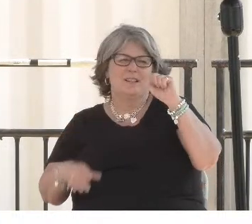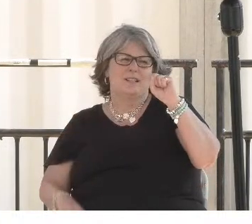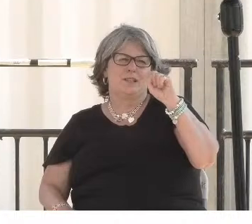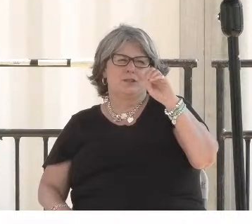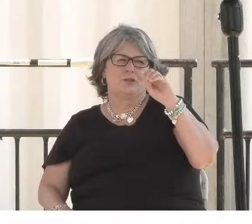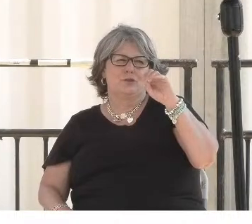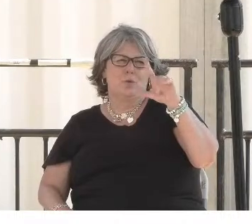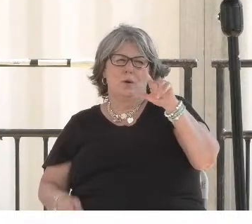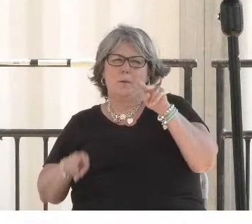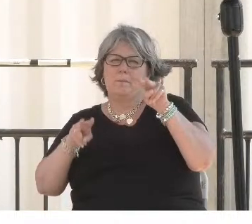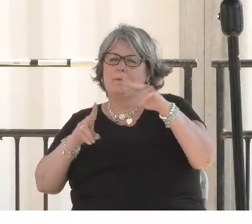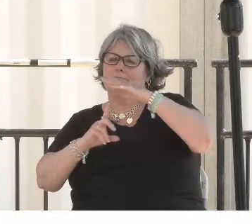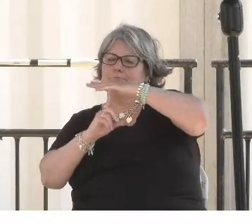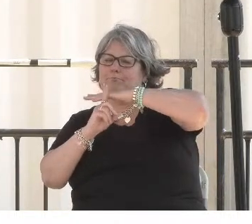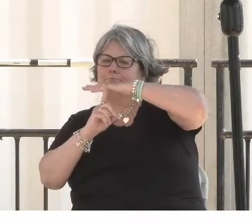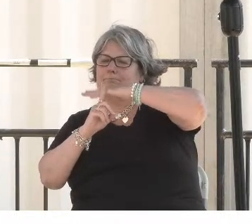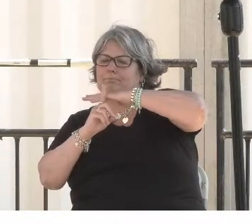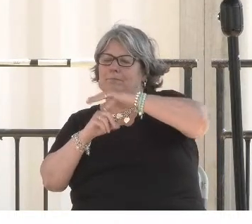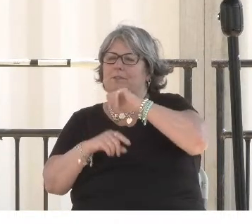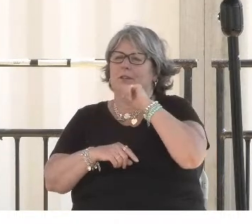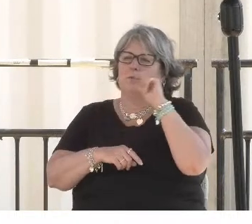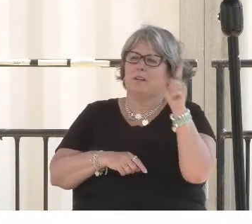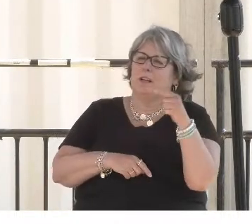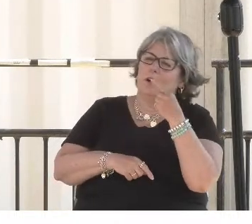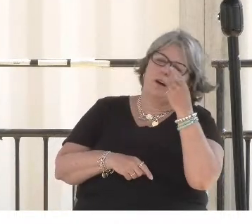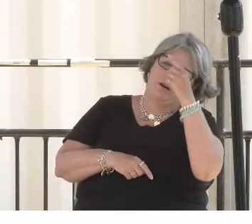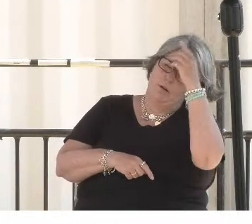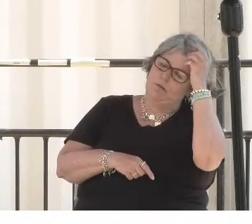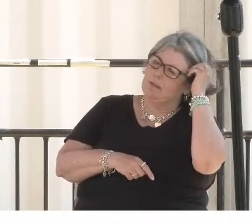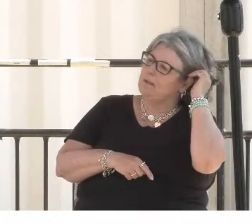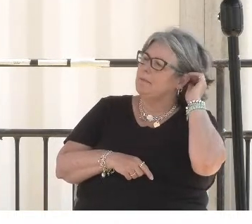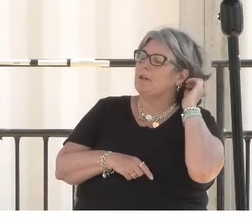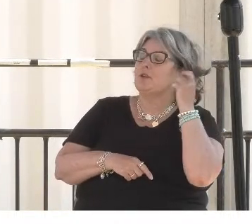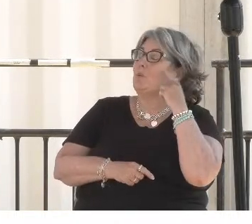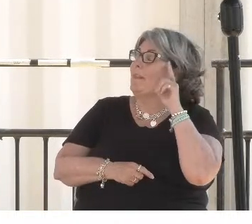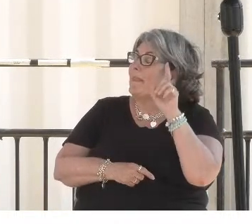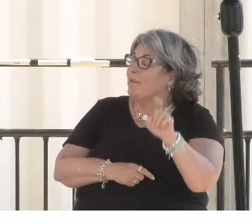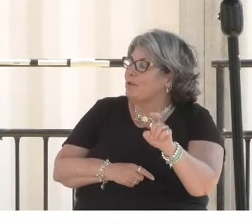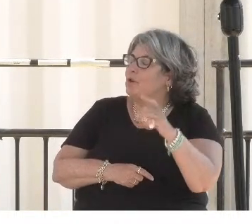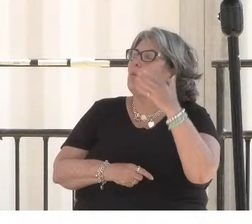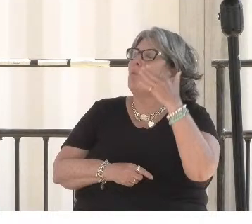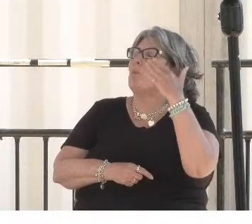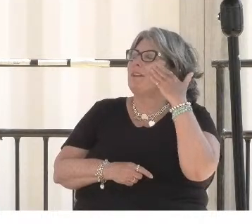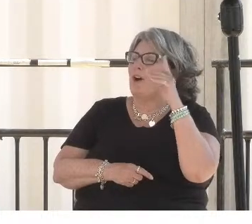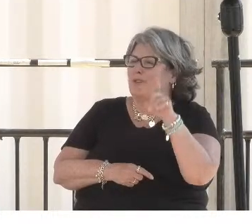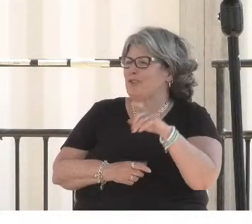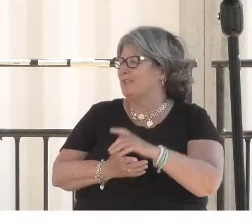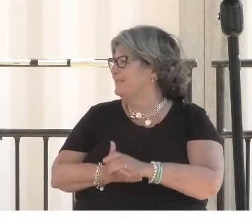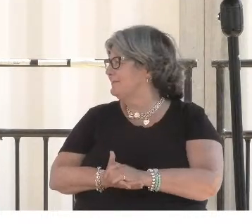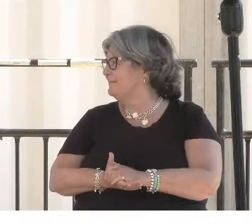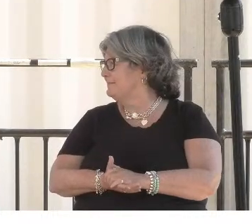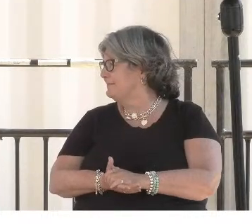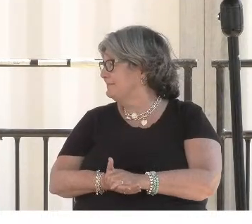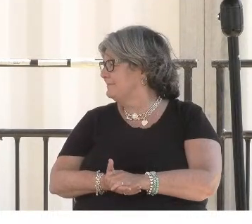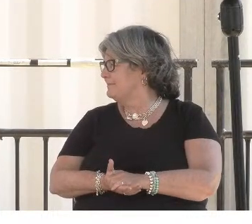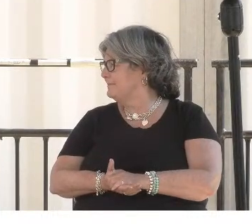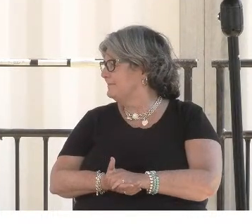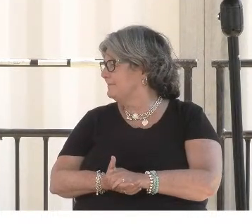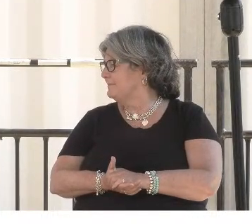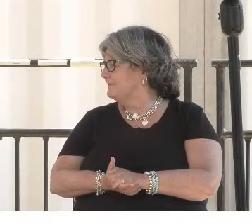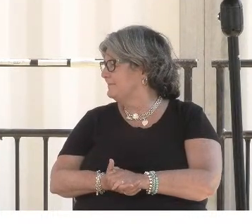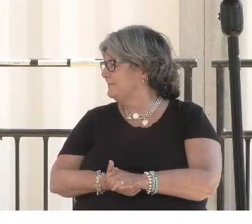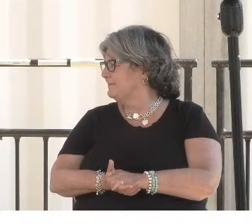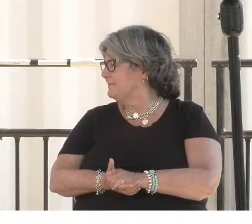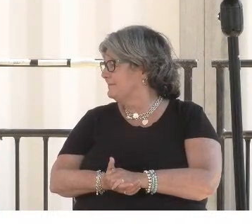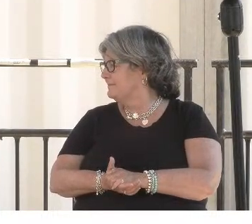monitoring for this moisture in the soil. So we're not just irrigating because we think we should, we actually know we should. Yeah. I